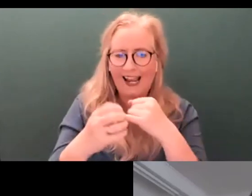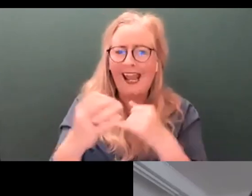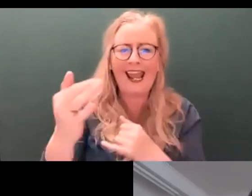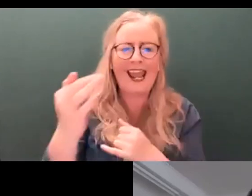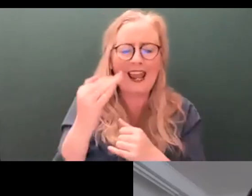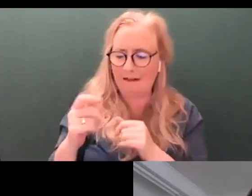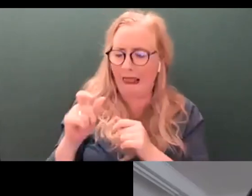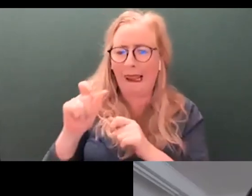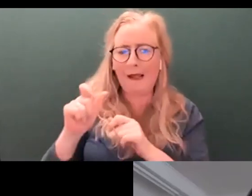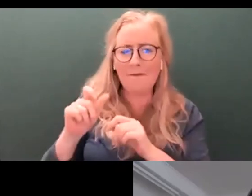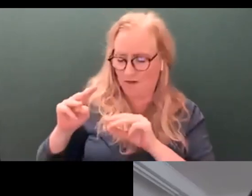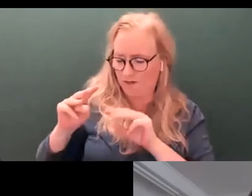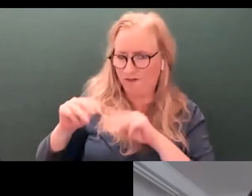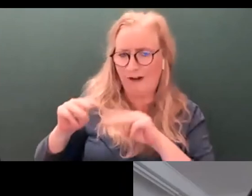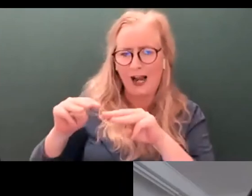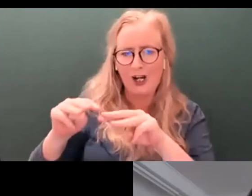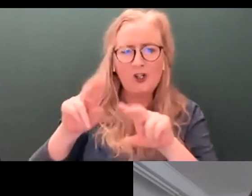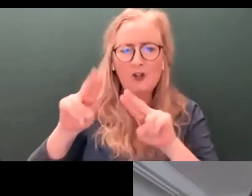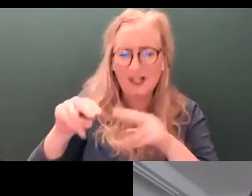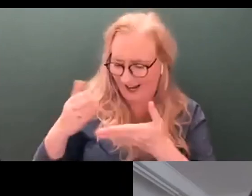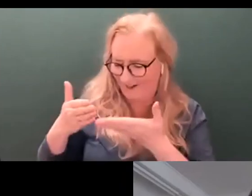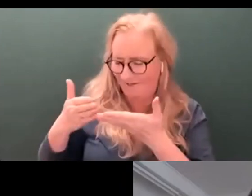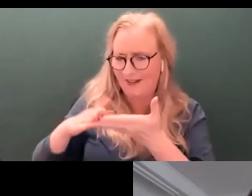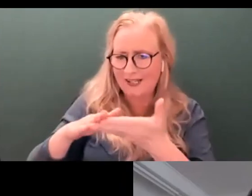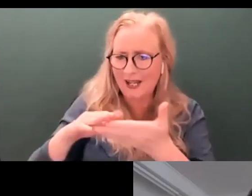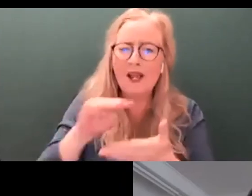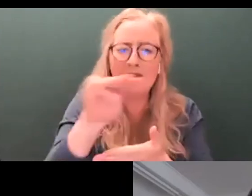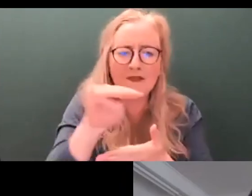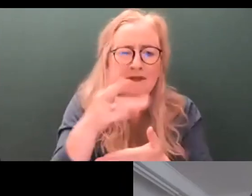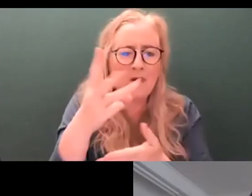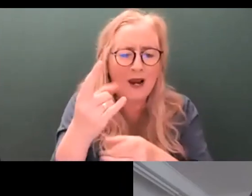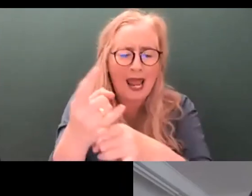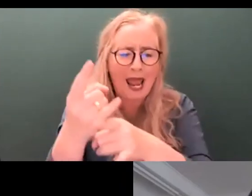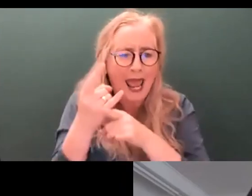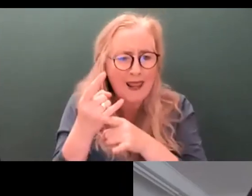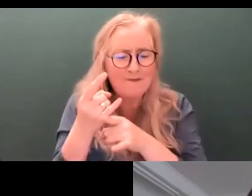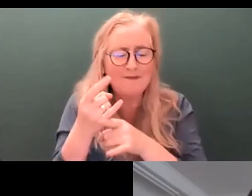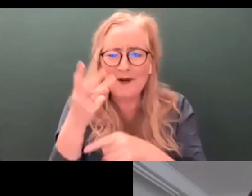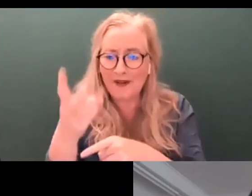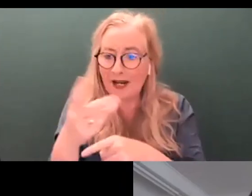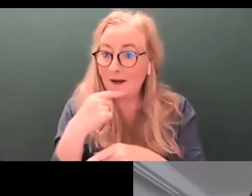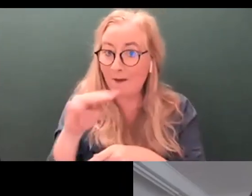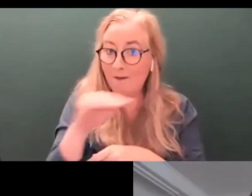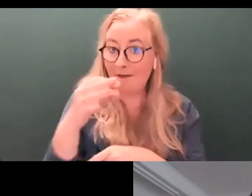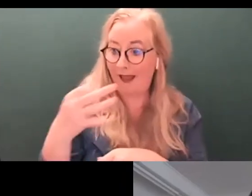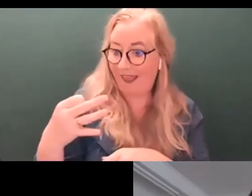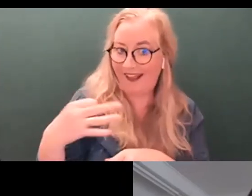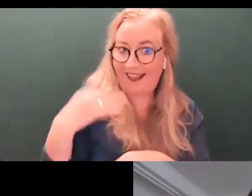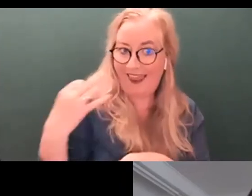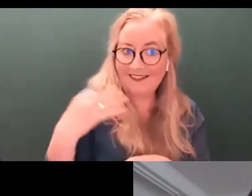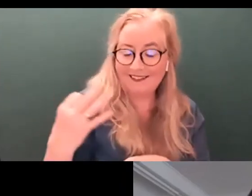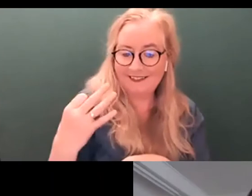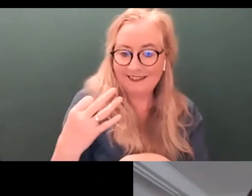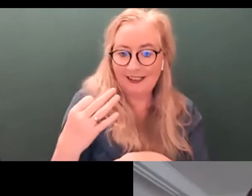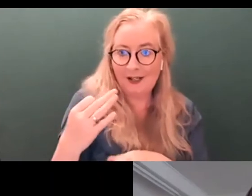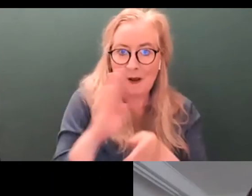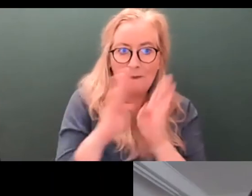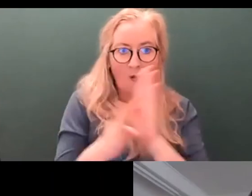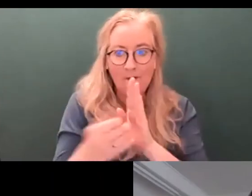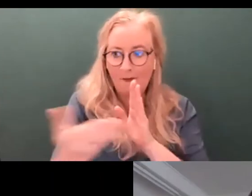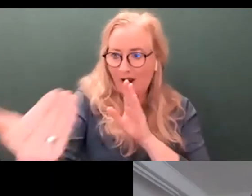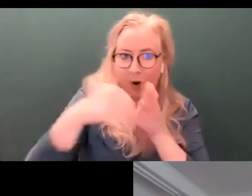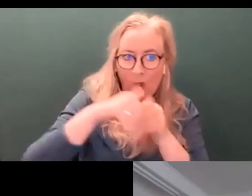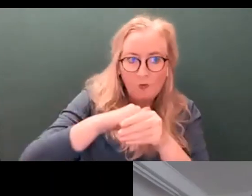a bit wrong, you can fix it. People will help you. People are just so delighted to be brought in and to be